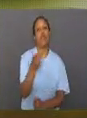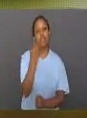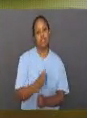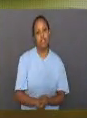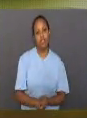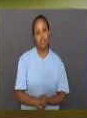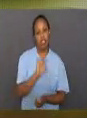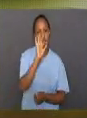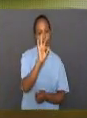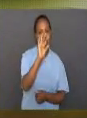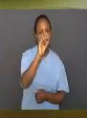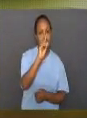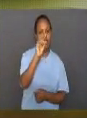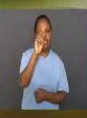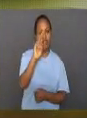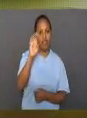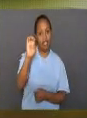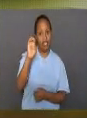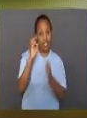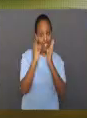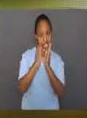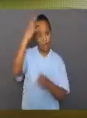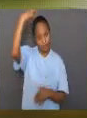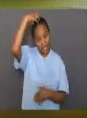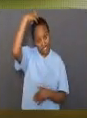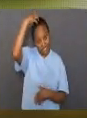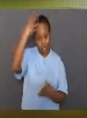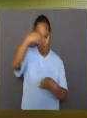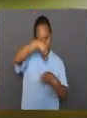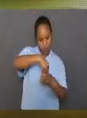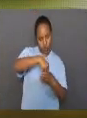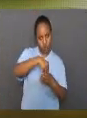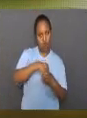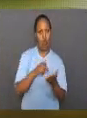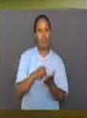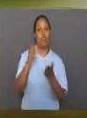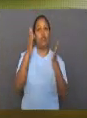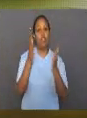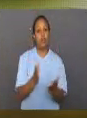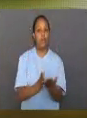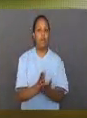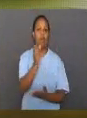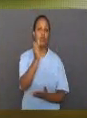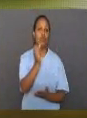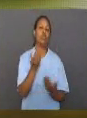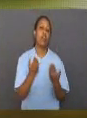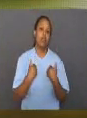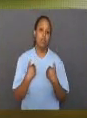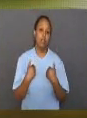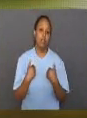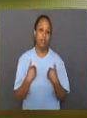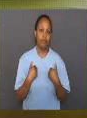The FDRE Constitution incorporates democratic rights as well